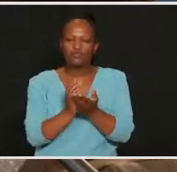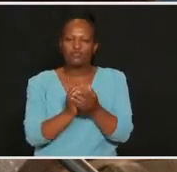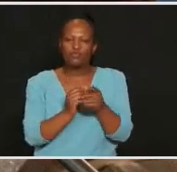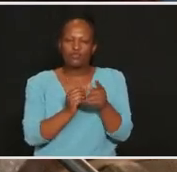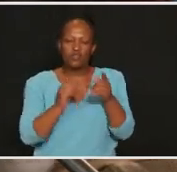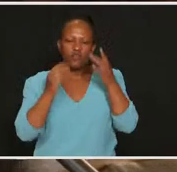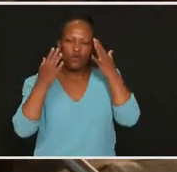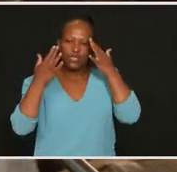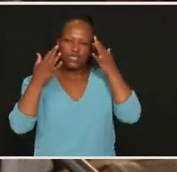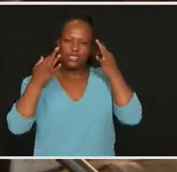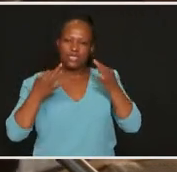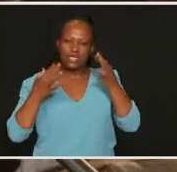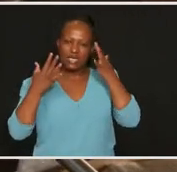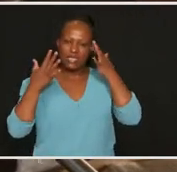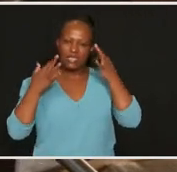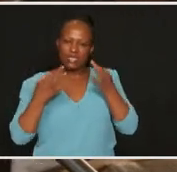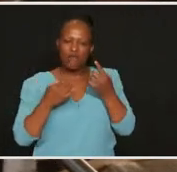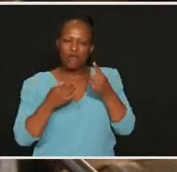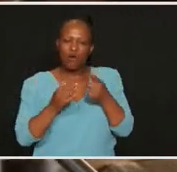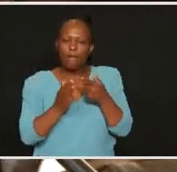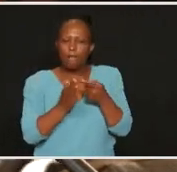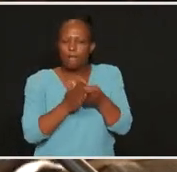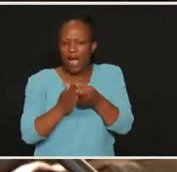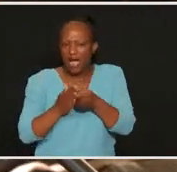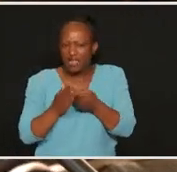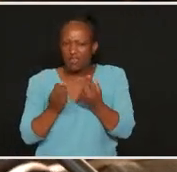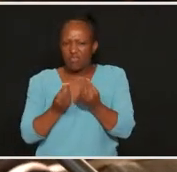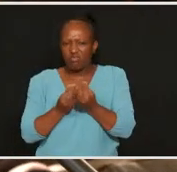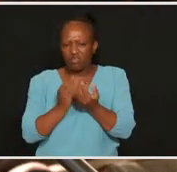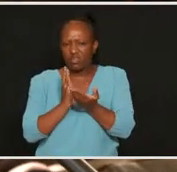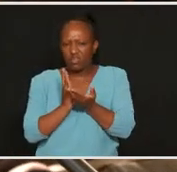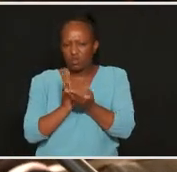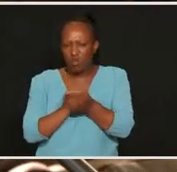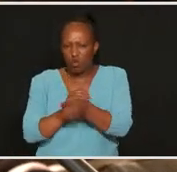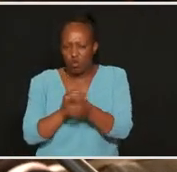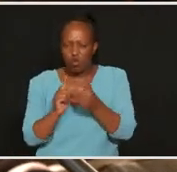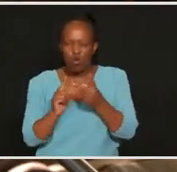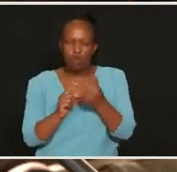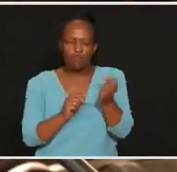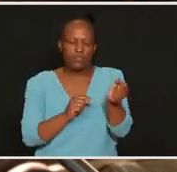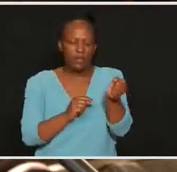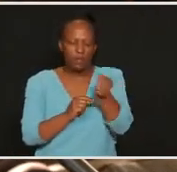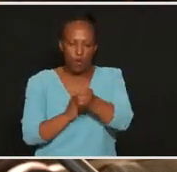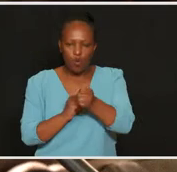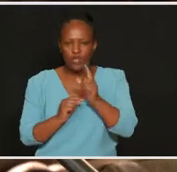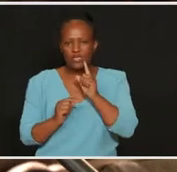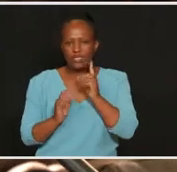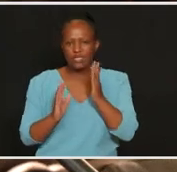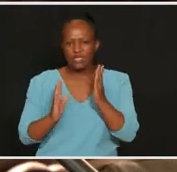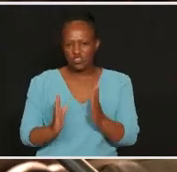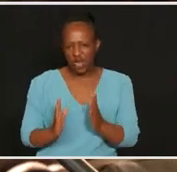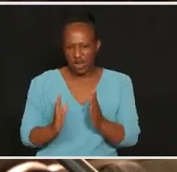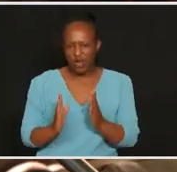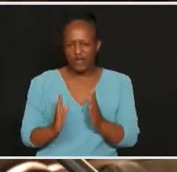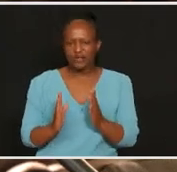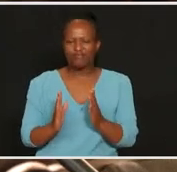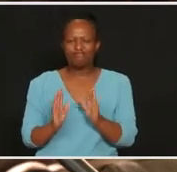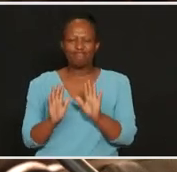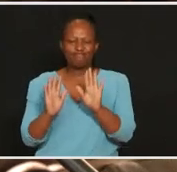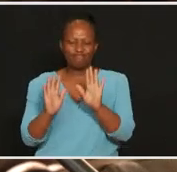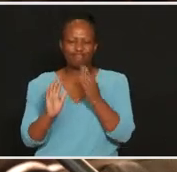to decisions of procurement and of appointment of educators can we at least